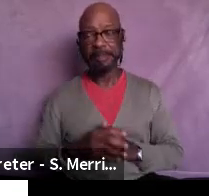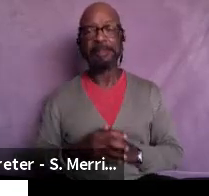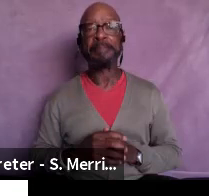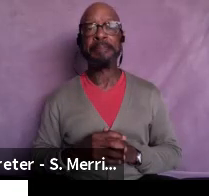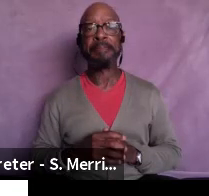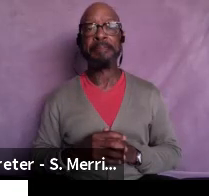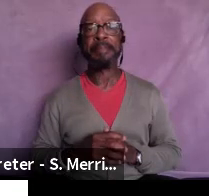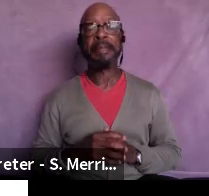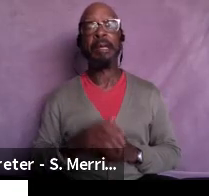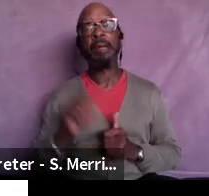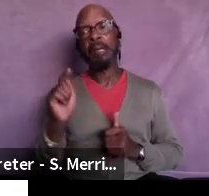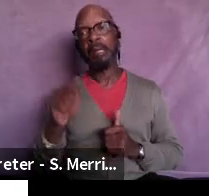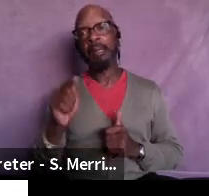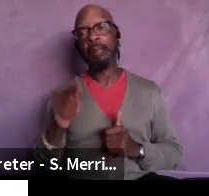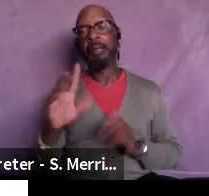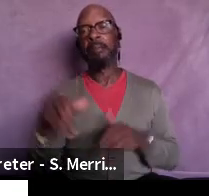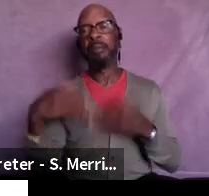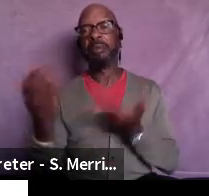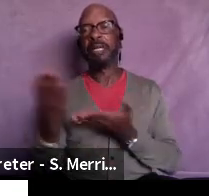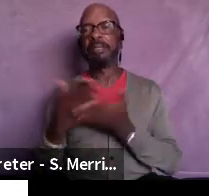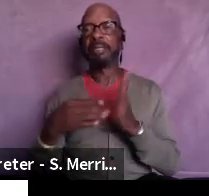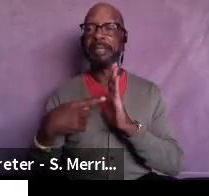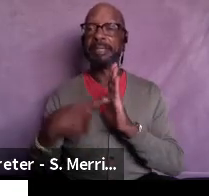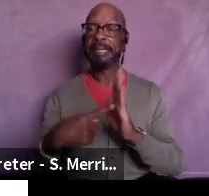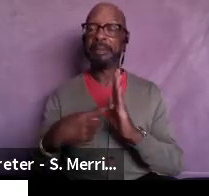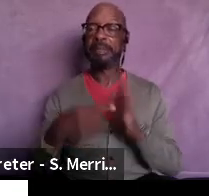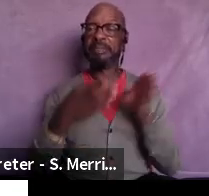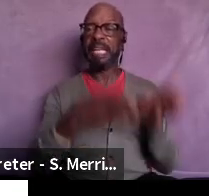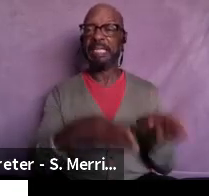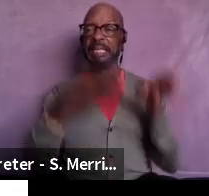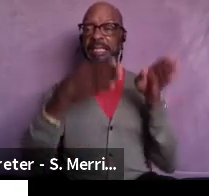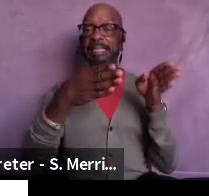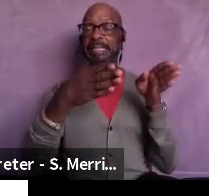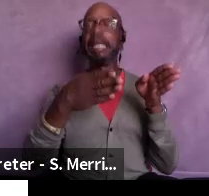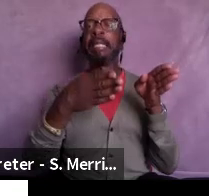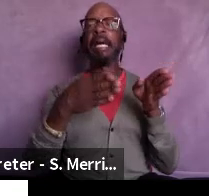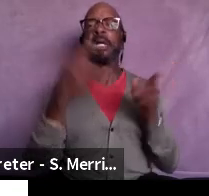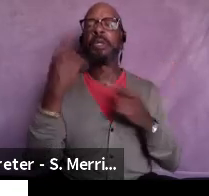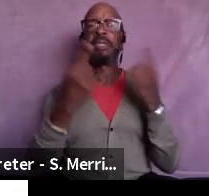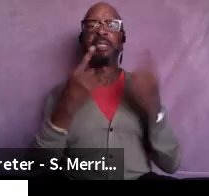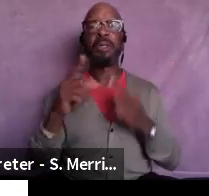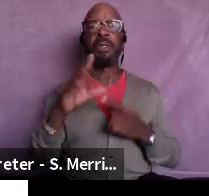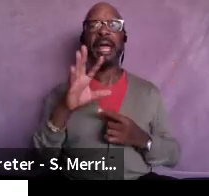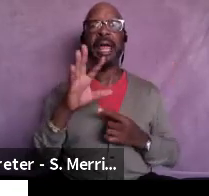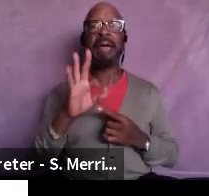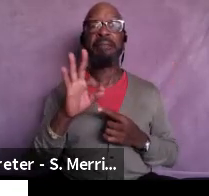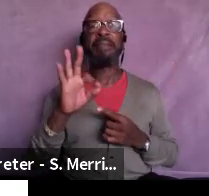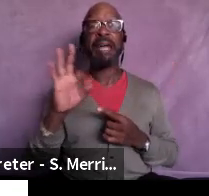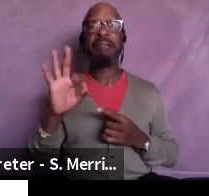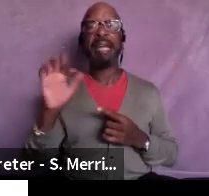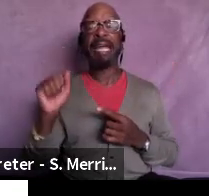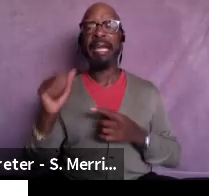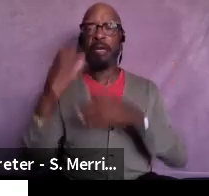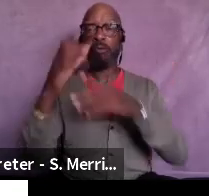this slide provides some examples of entities that are considered to be FFA recipients in the OCR